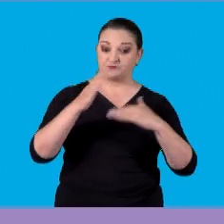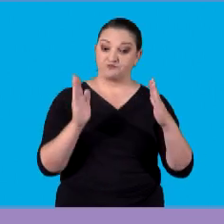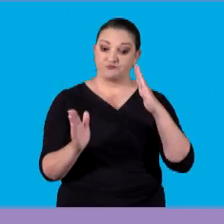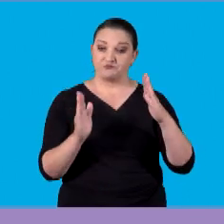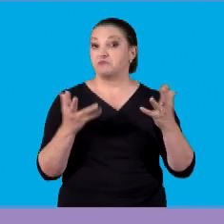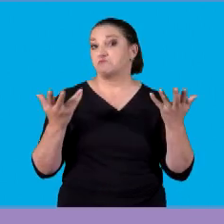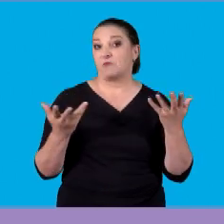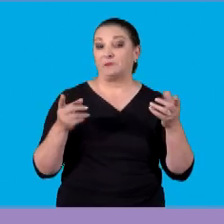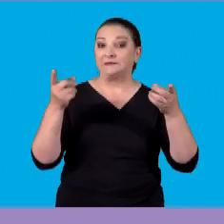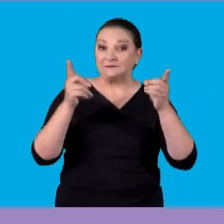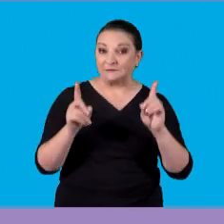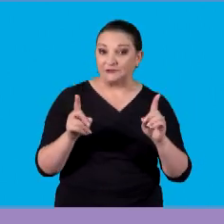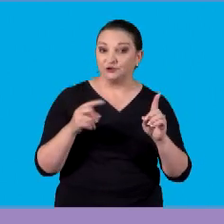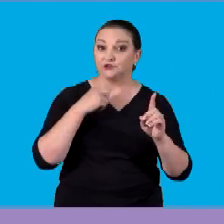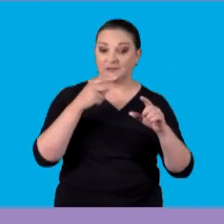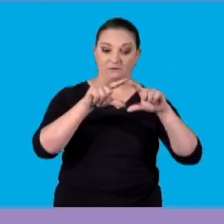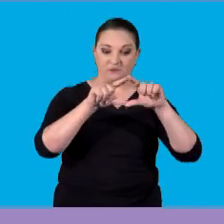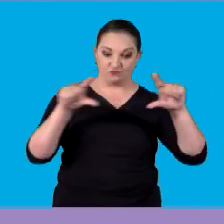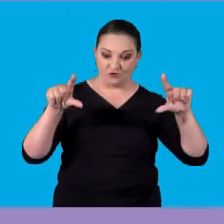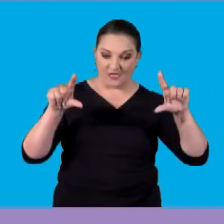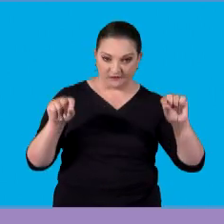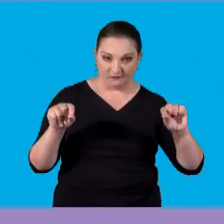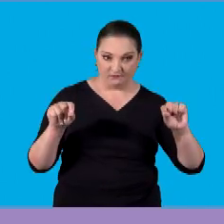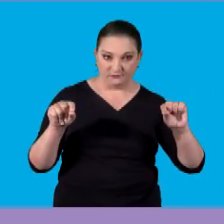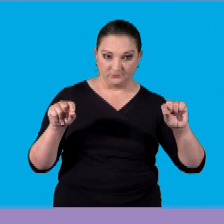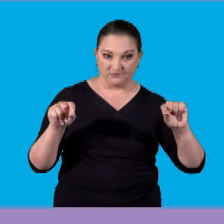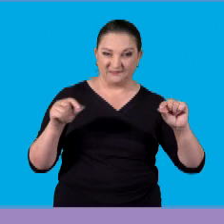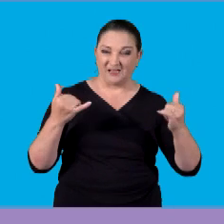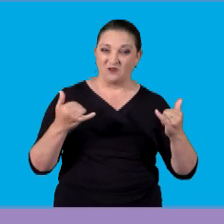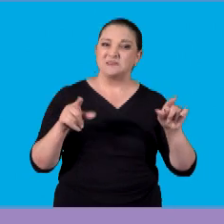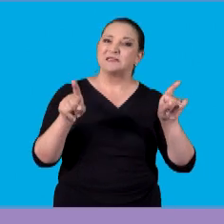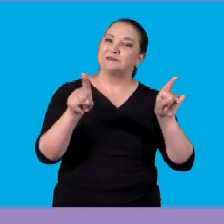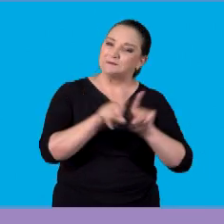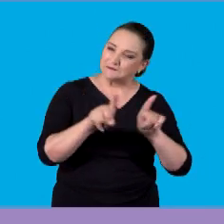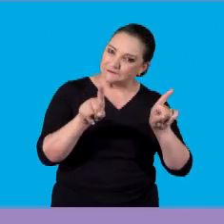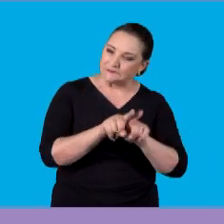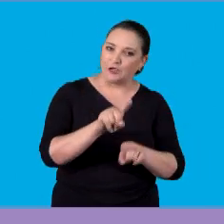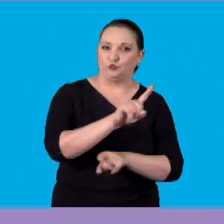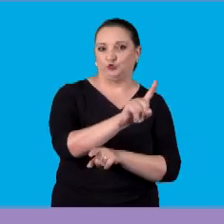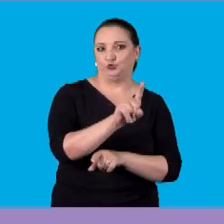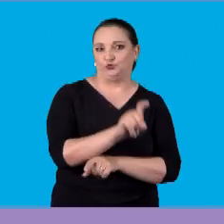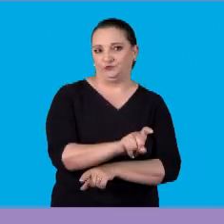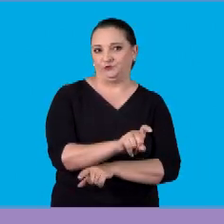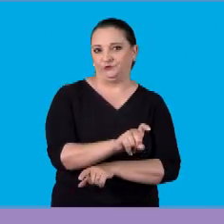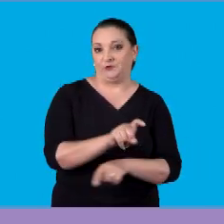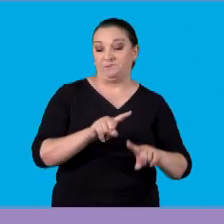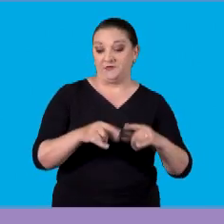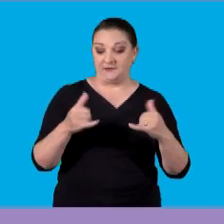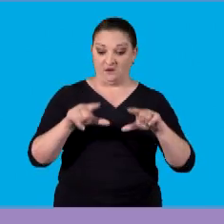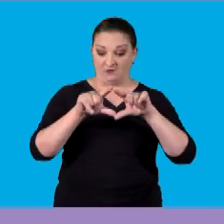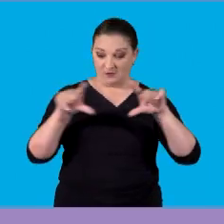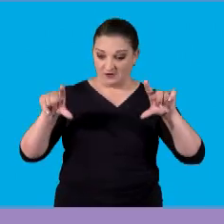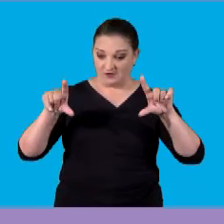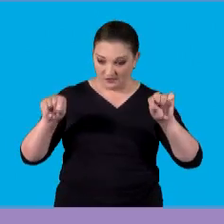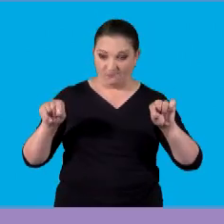one, namely a rectangle? Now, if this question was exactly the same, but we were given